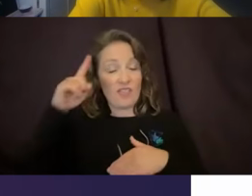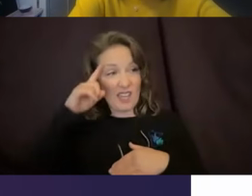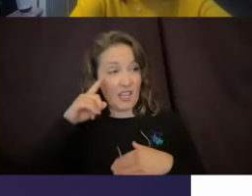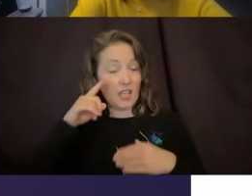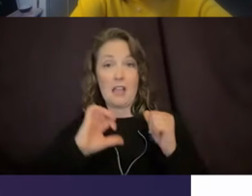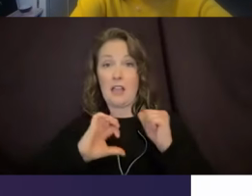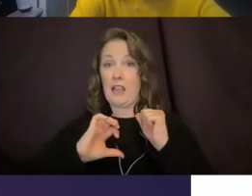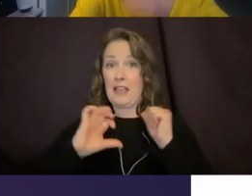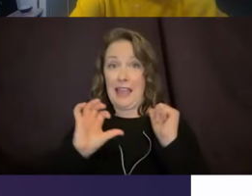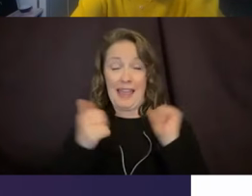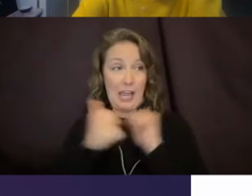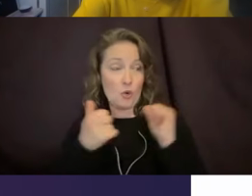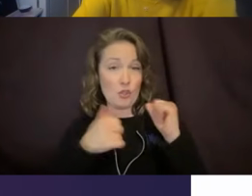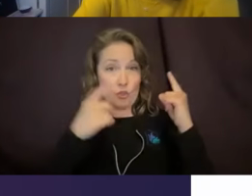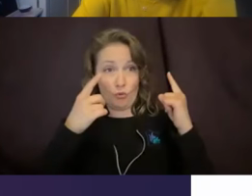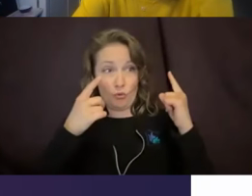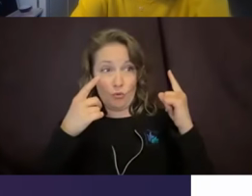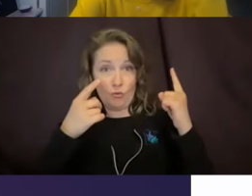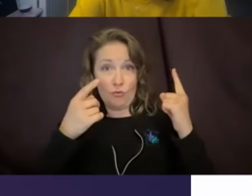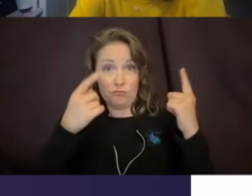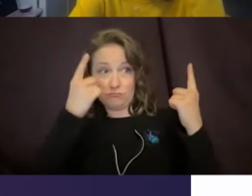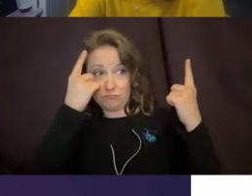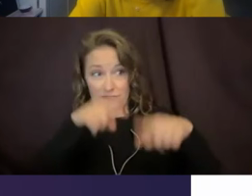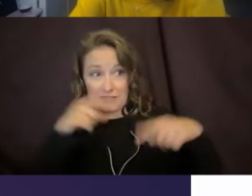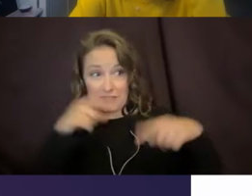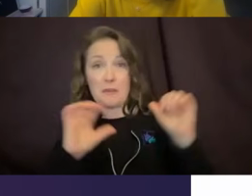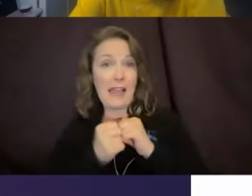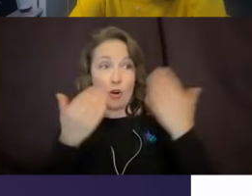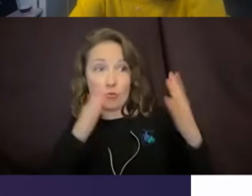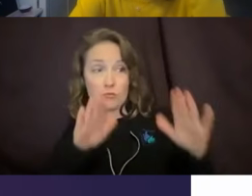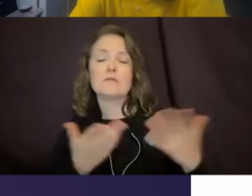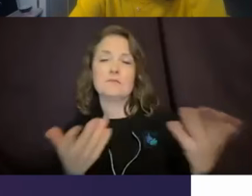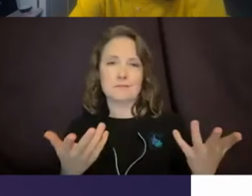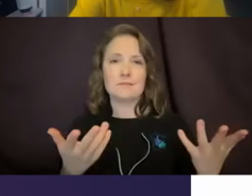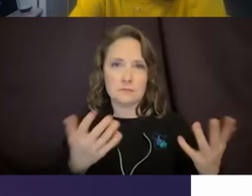settle disagreements. They might think that there's something wrong with me,